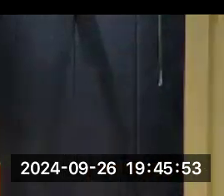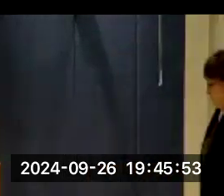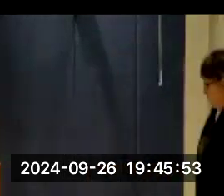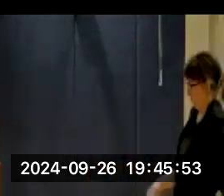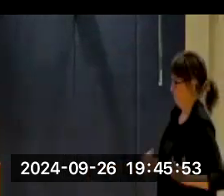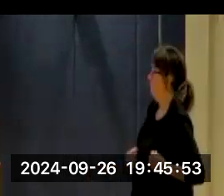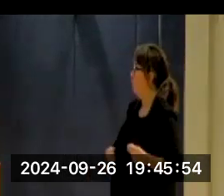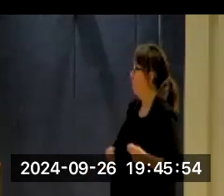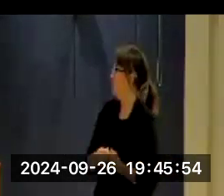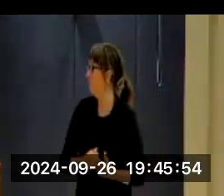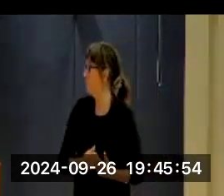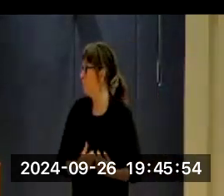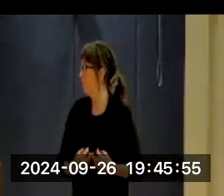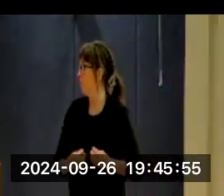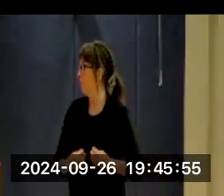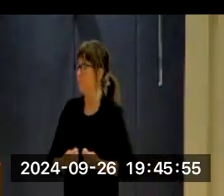I'm sorry?